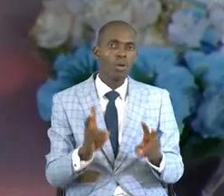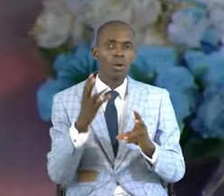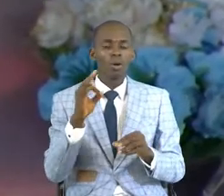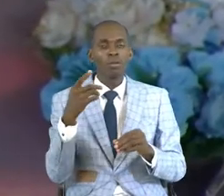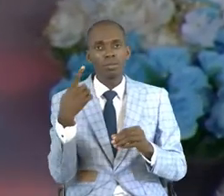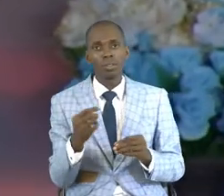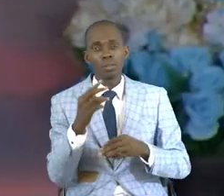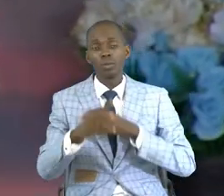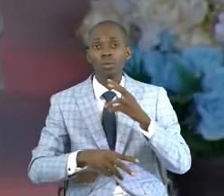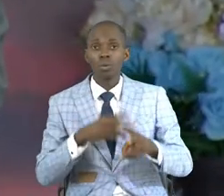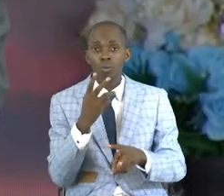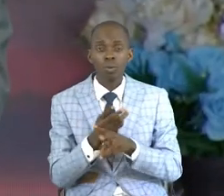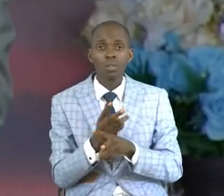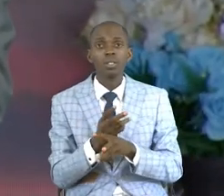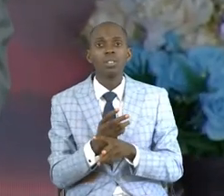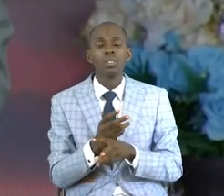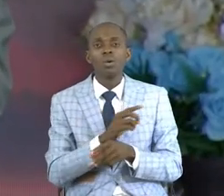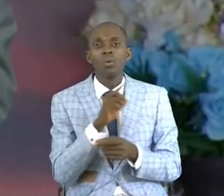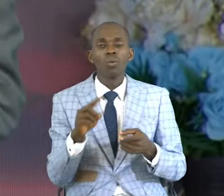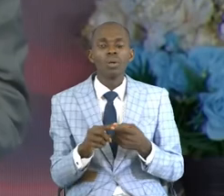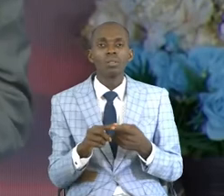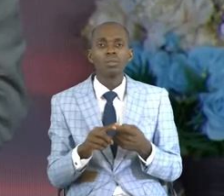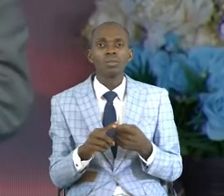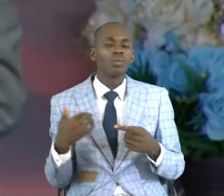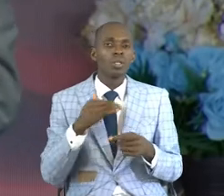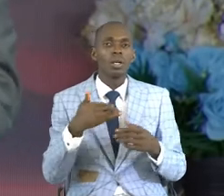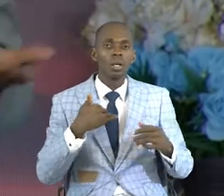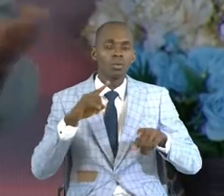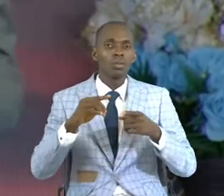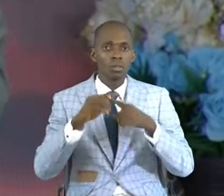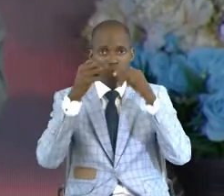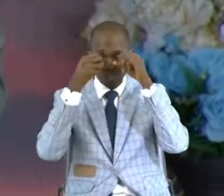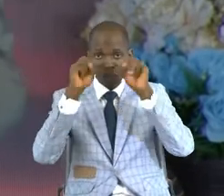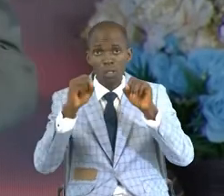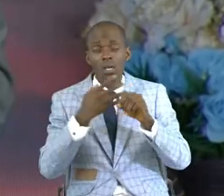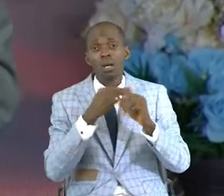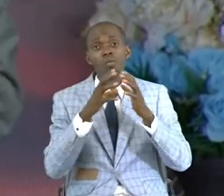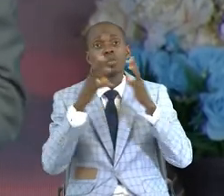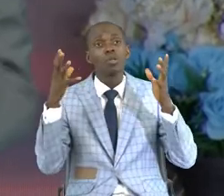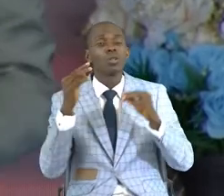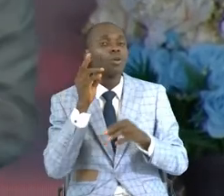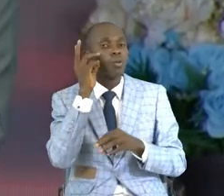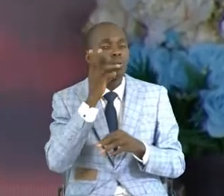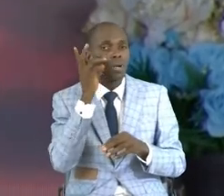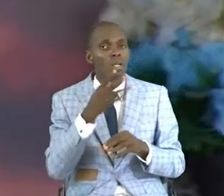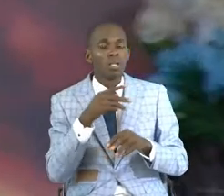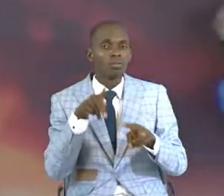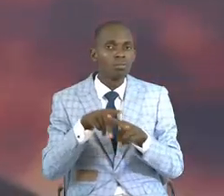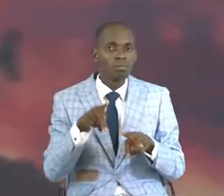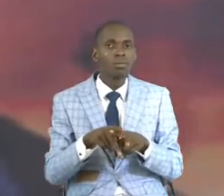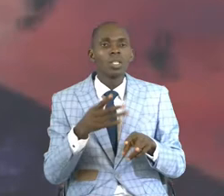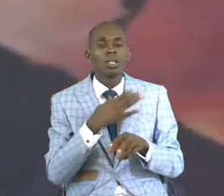walked in lasciviousness and lust and excess of wine and revelings and banquetings and